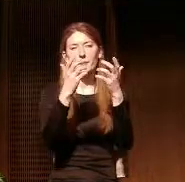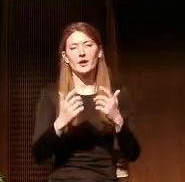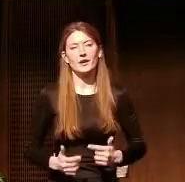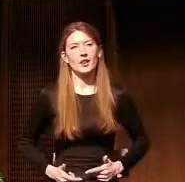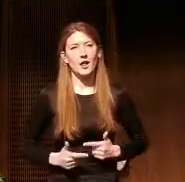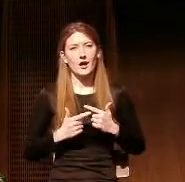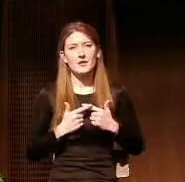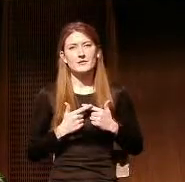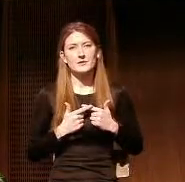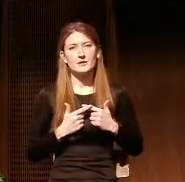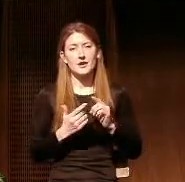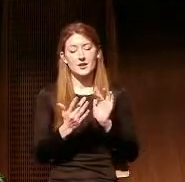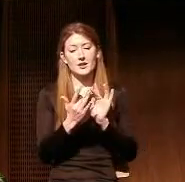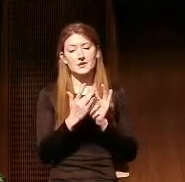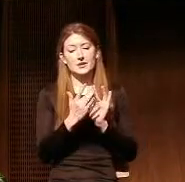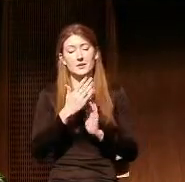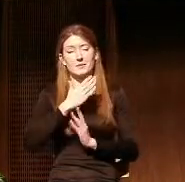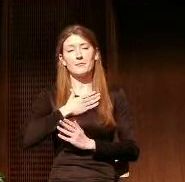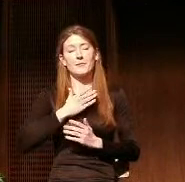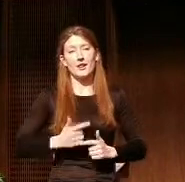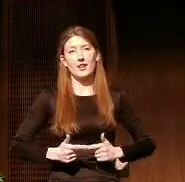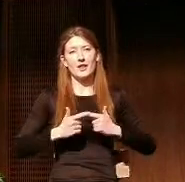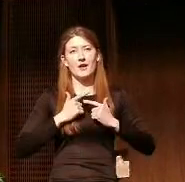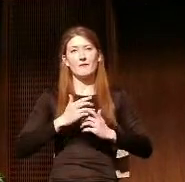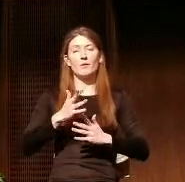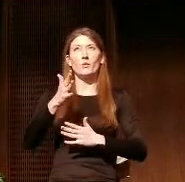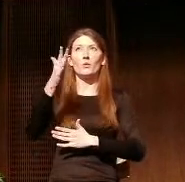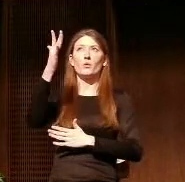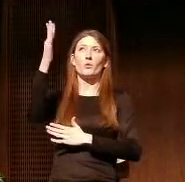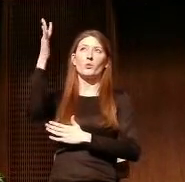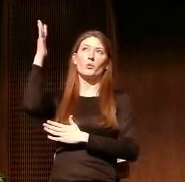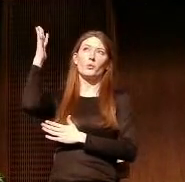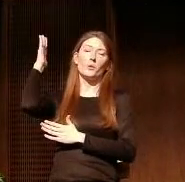He touched mine a long, long time ago.